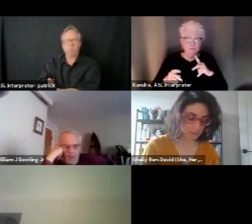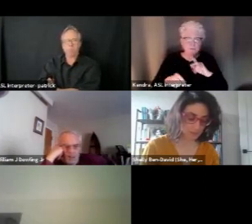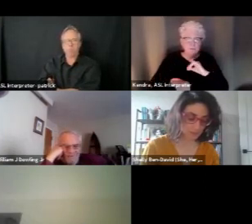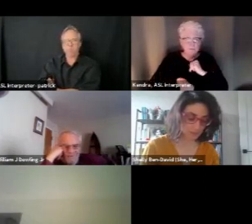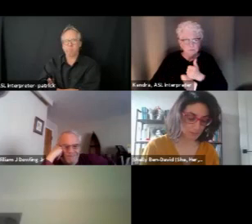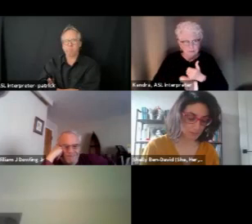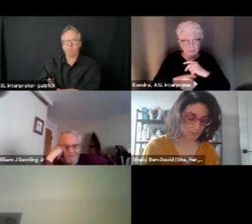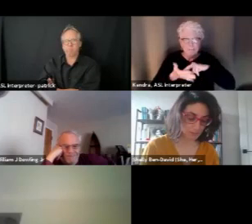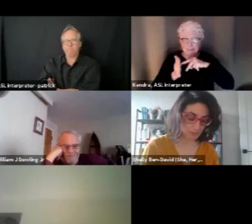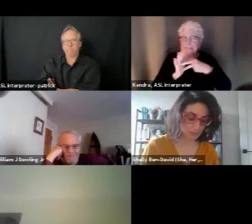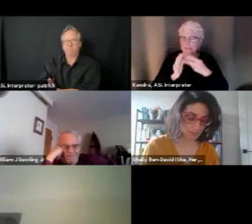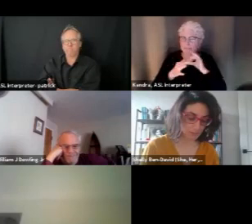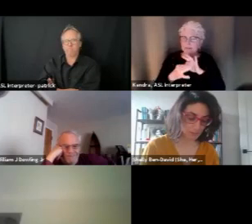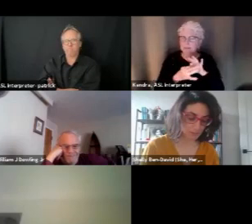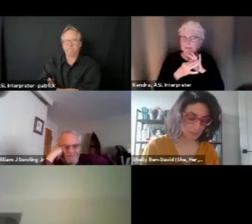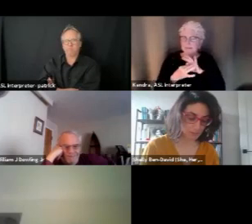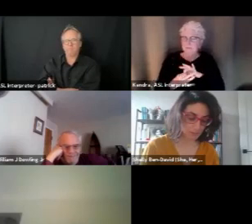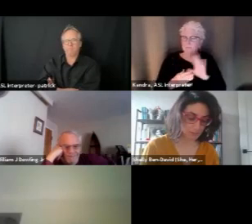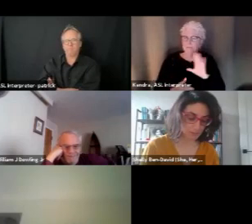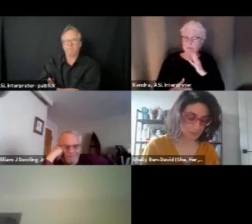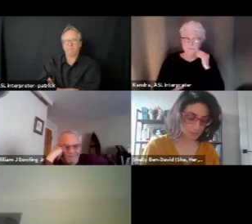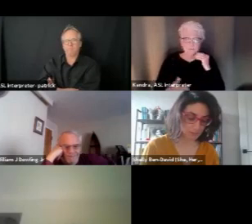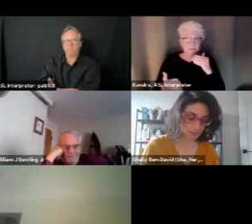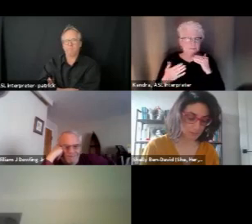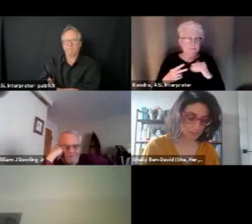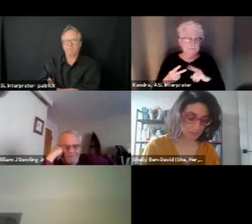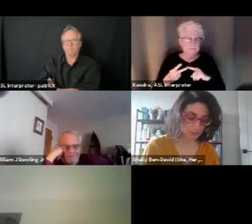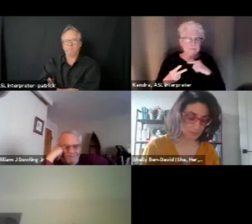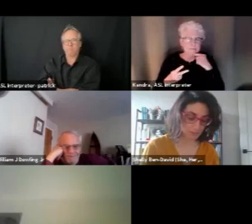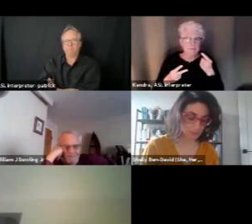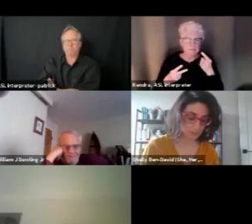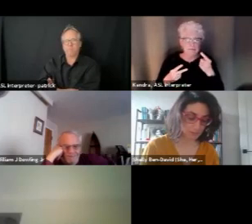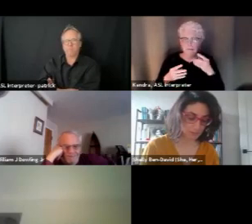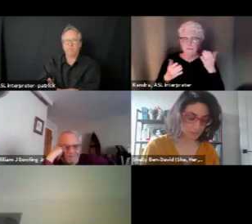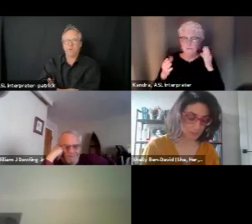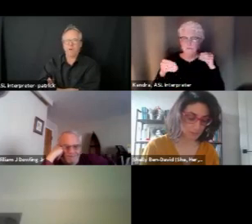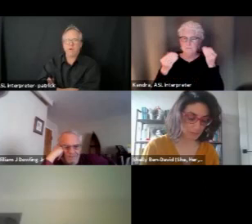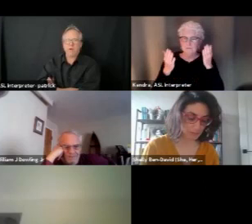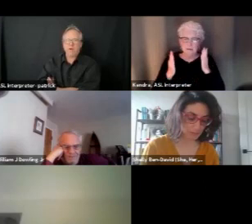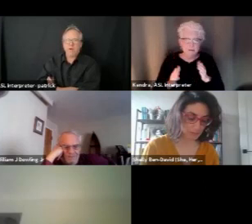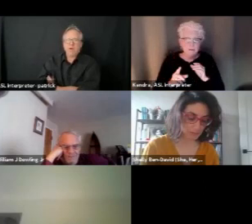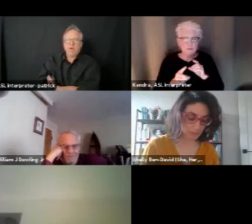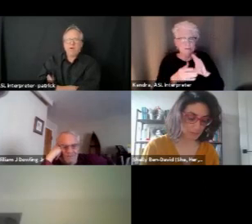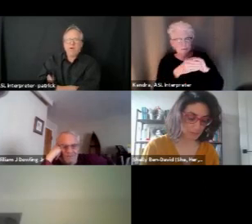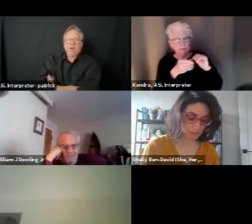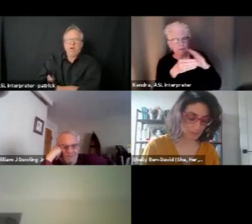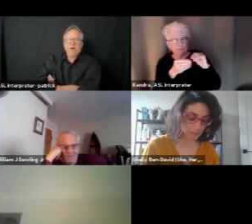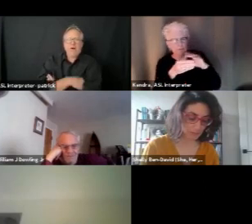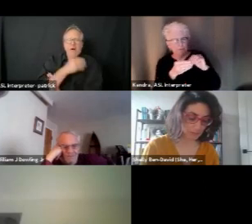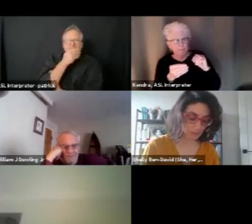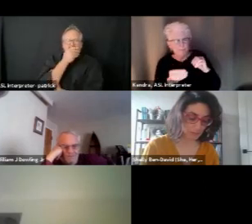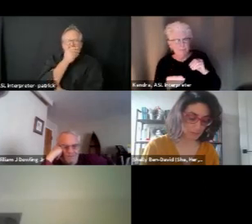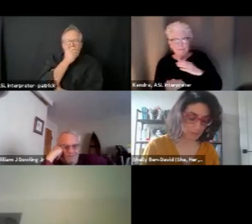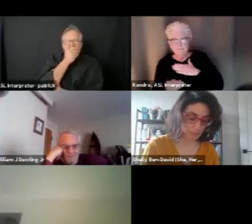seeing growth in your experiences or experiencing growth in your experiences could be like one form of meaning. And so telling a service provider